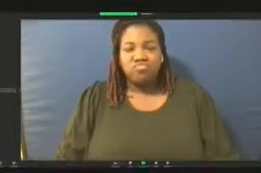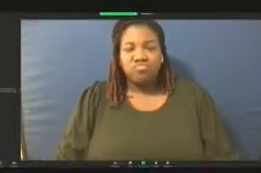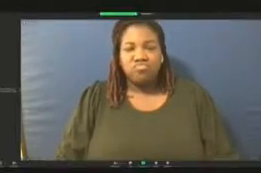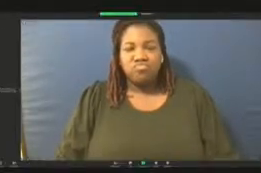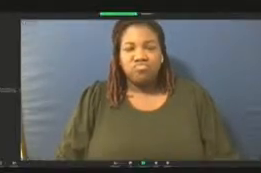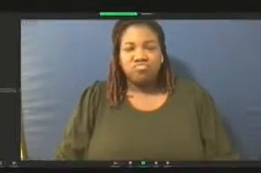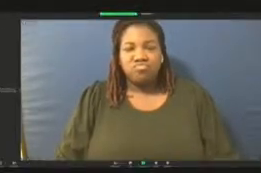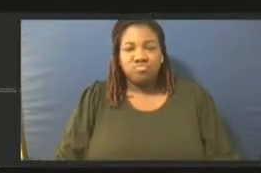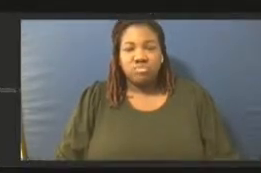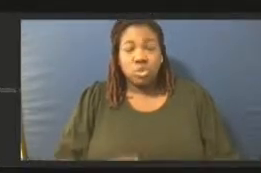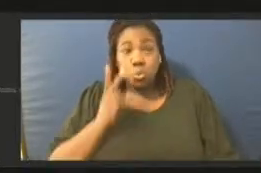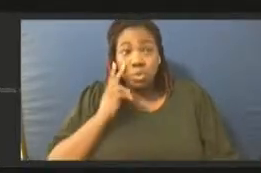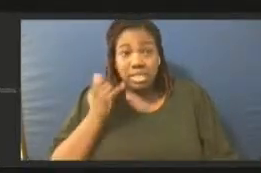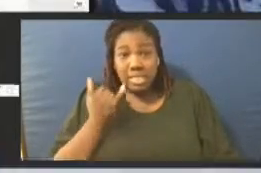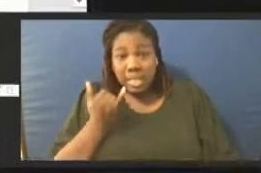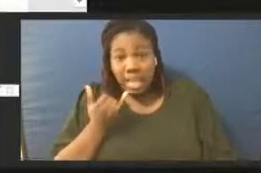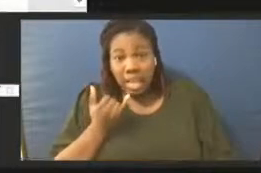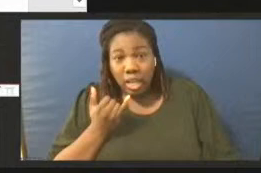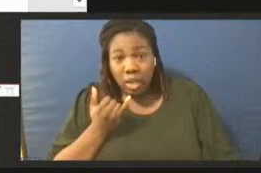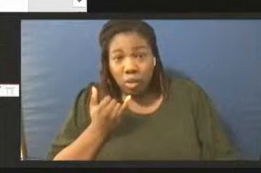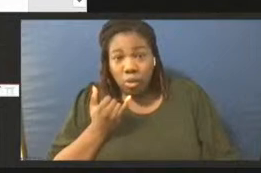Could you see it now?